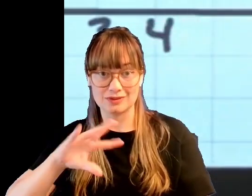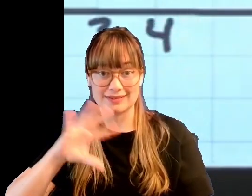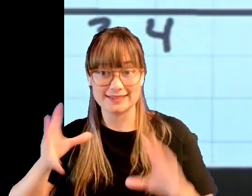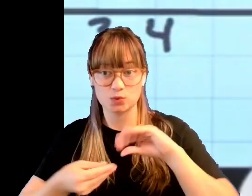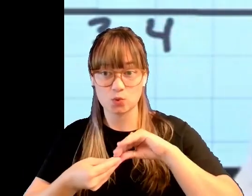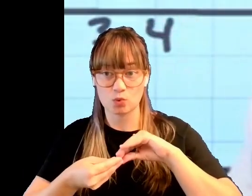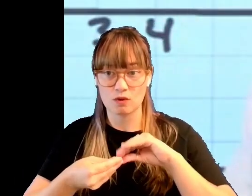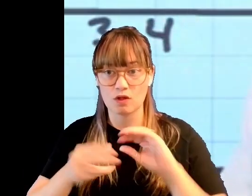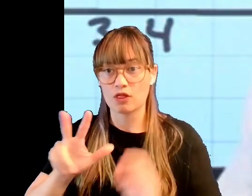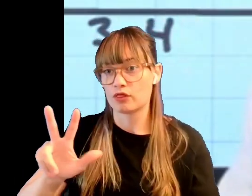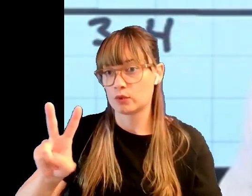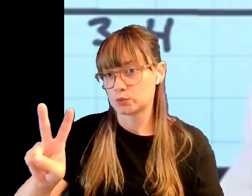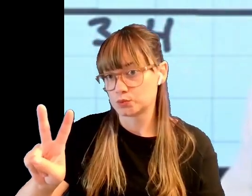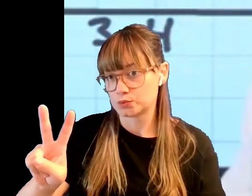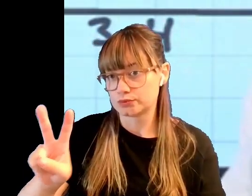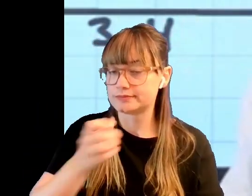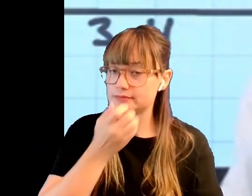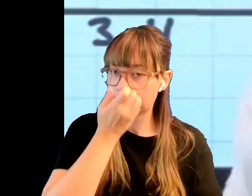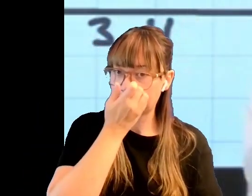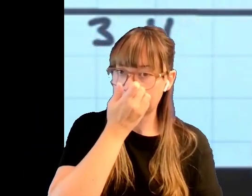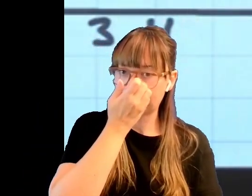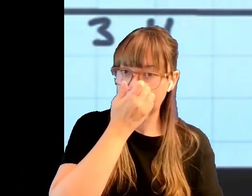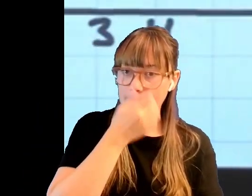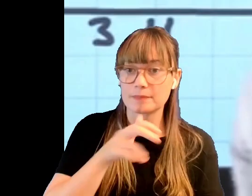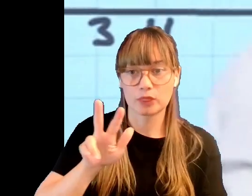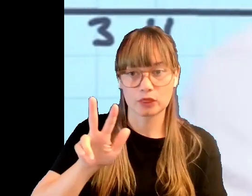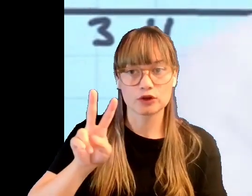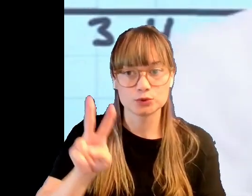again is 32.